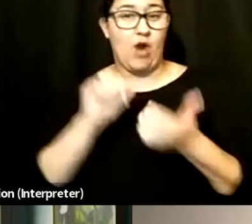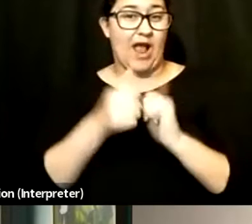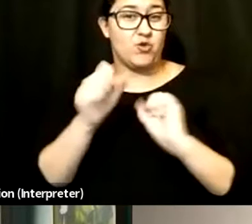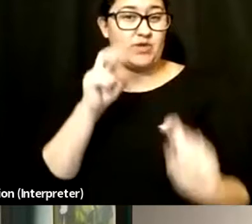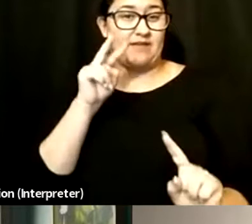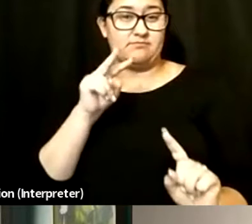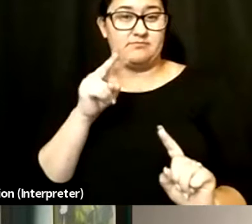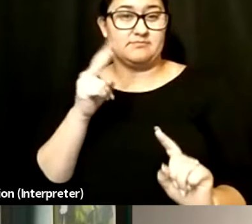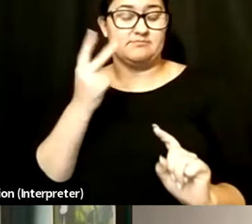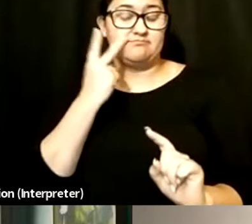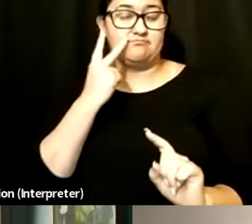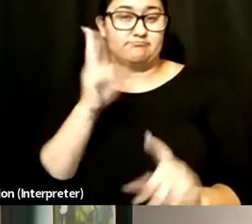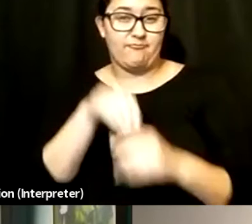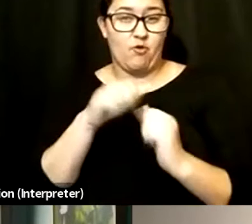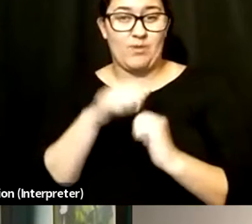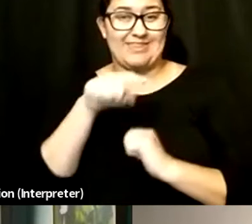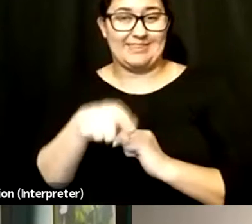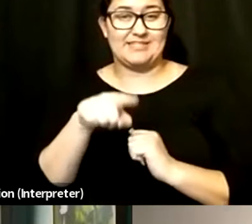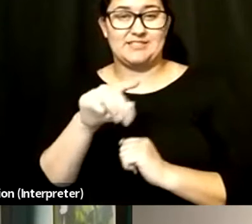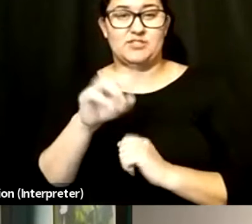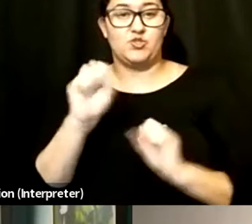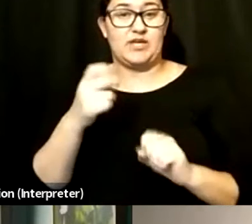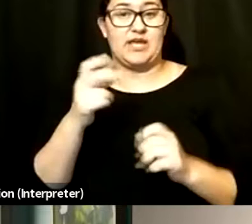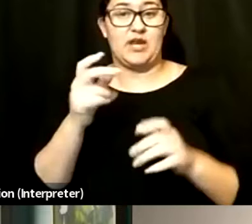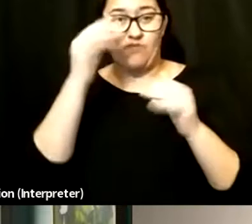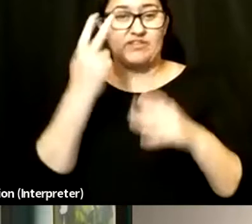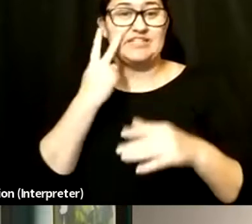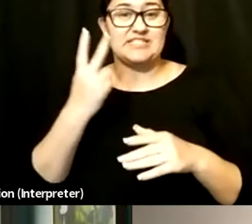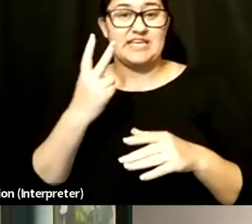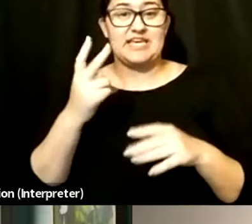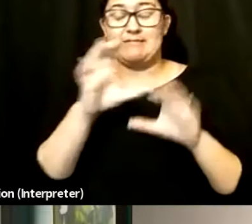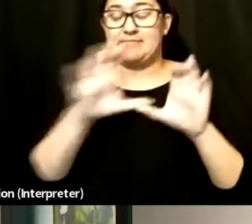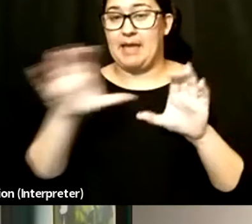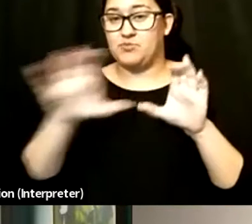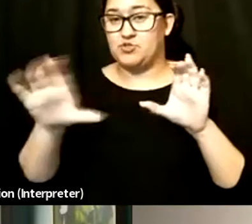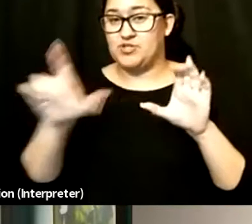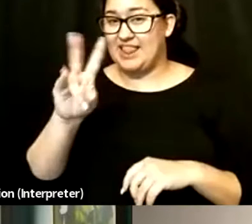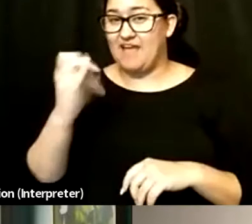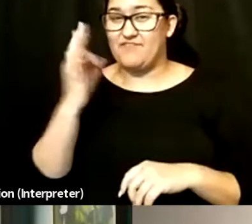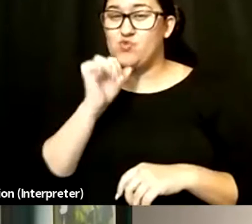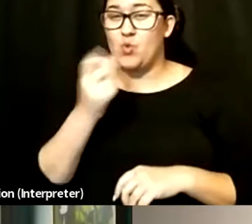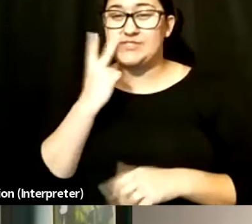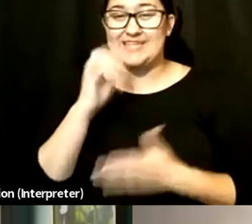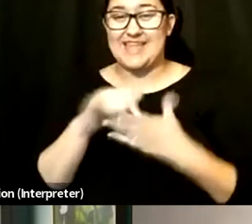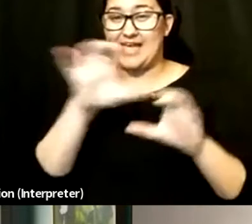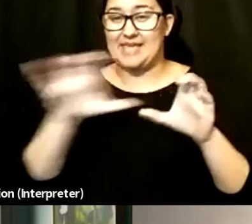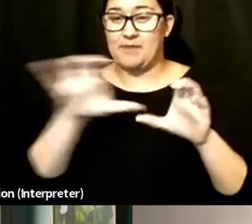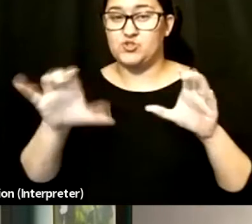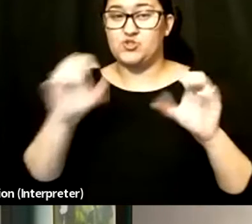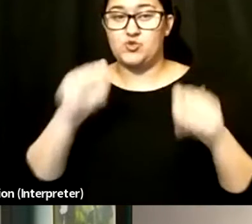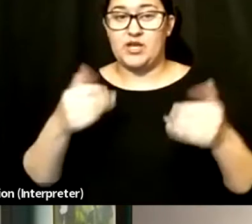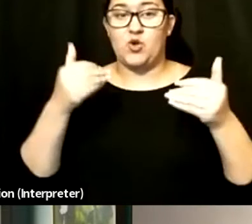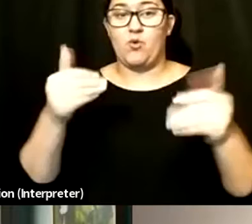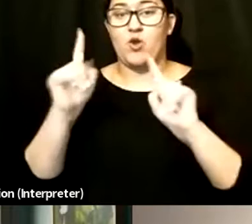engage with the webinar. You should be able to see live captions at the bottom of your screen. If you don't see those captions, you can just go to